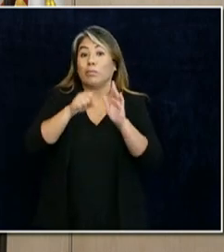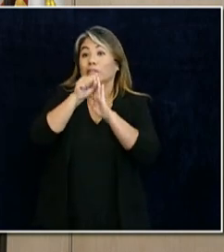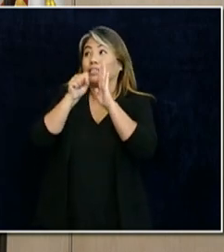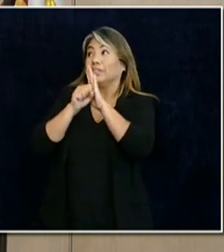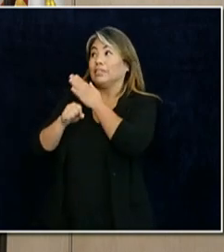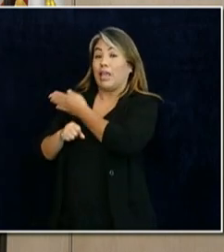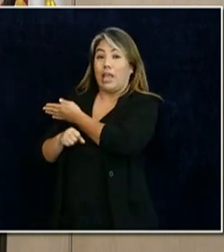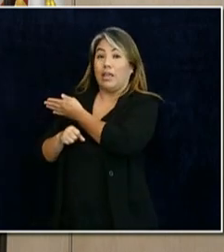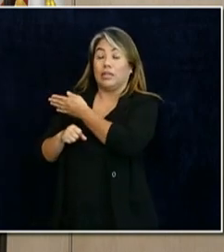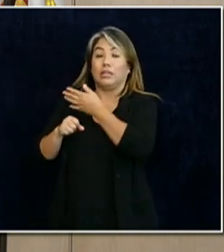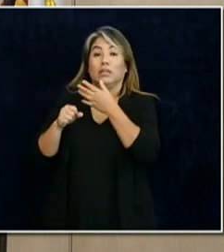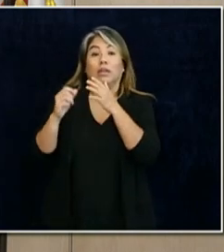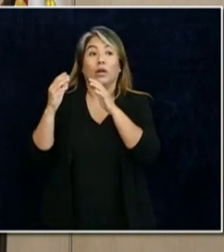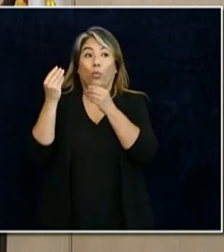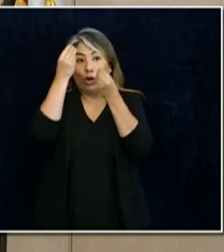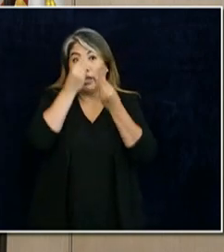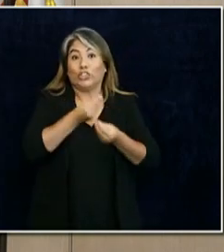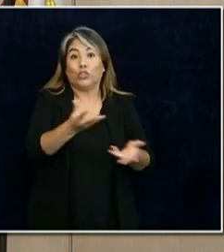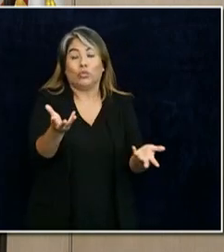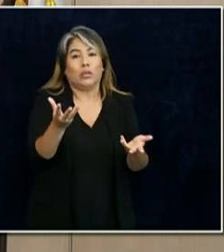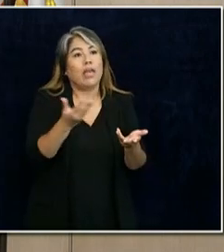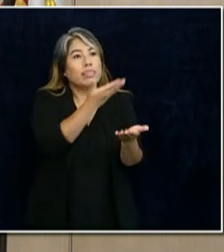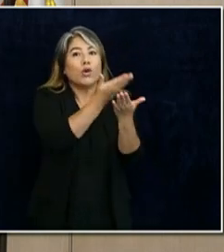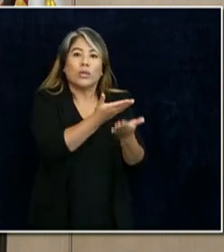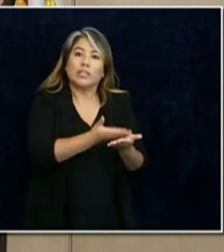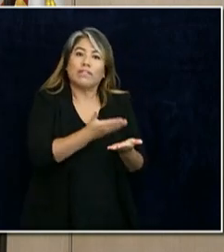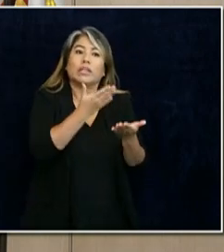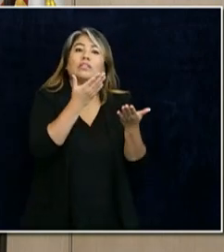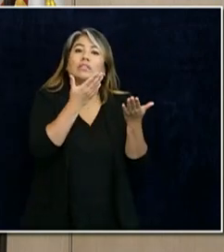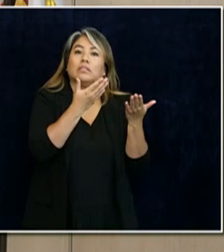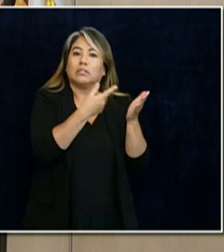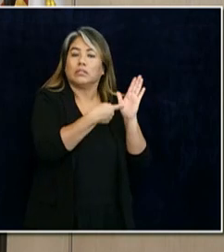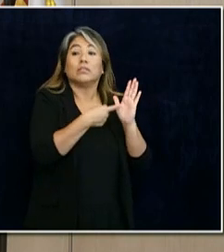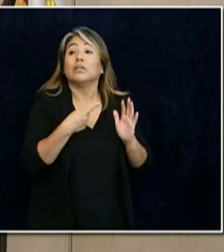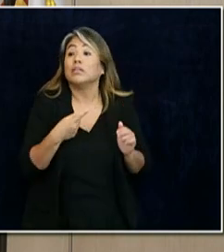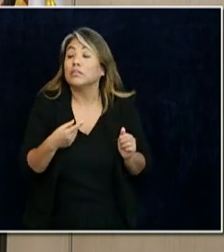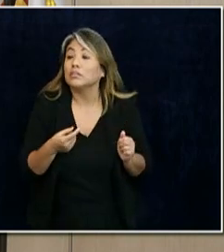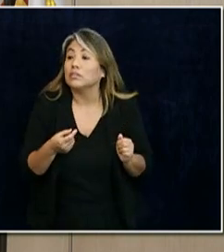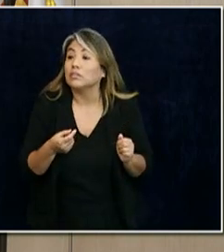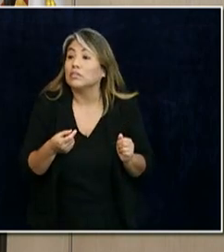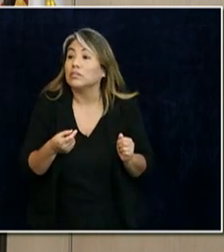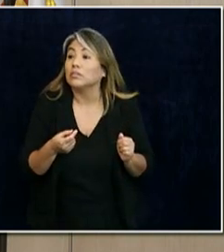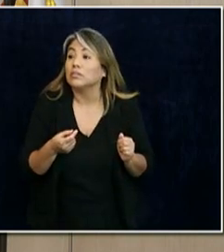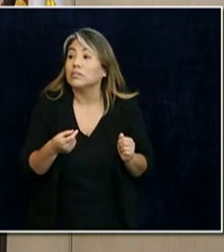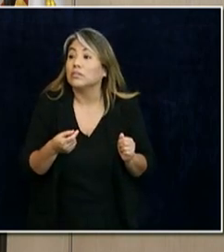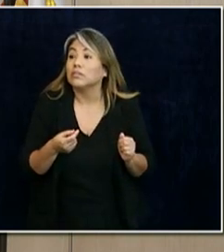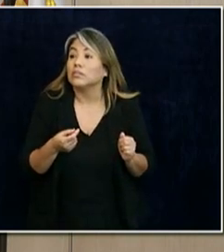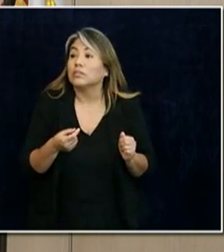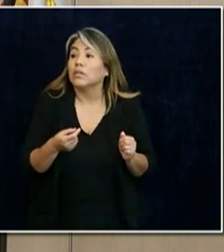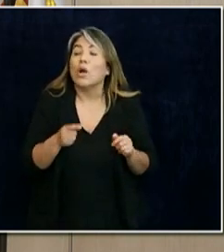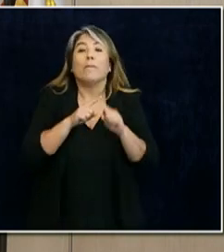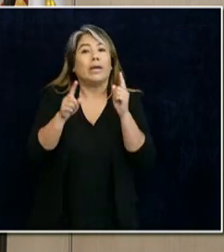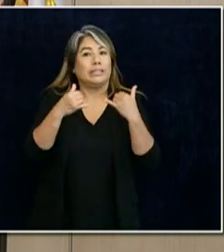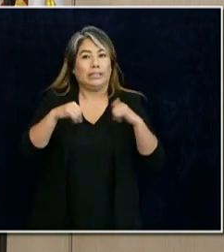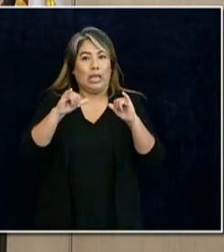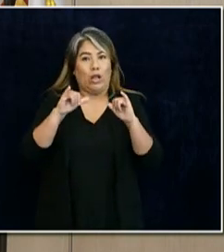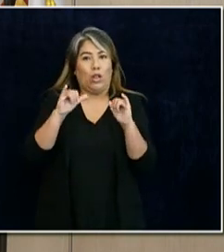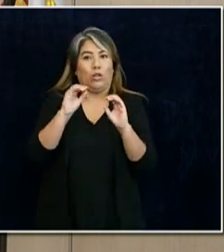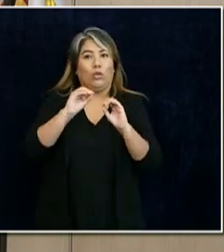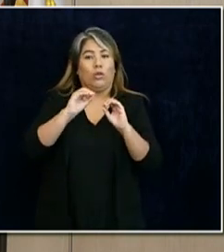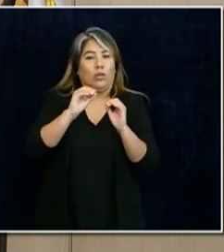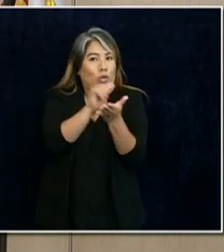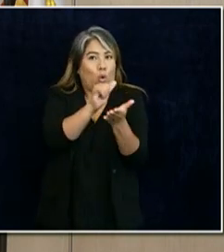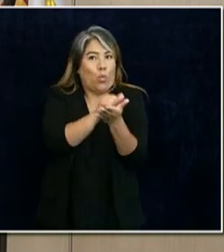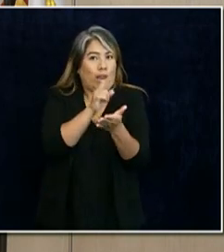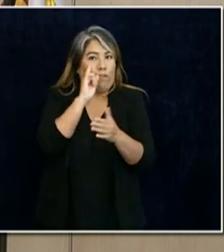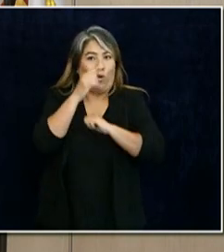state were issued. There is evidence that shows, yes. But still no